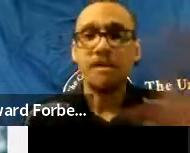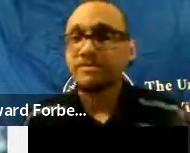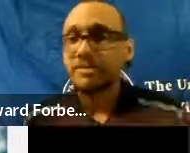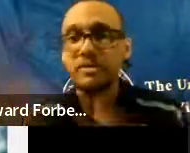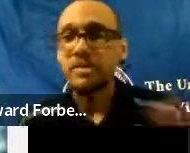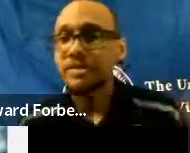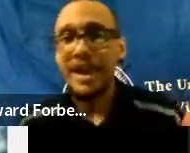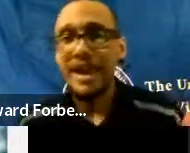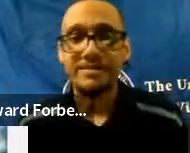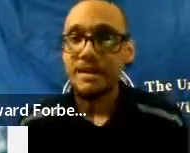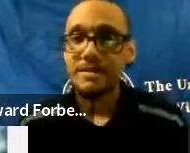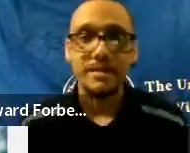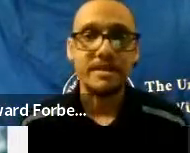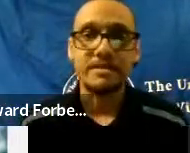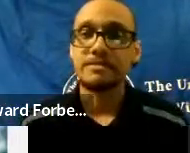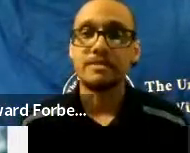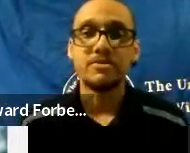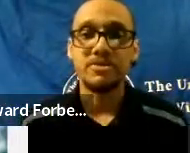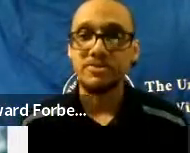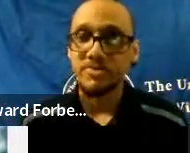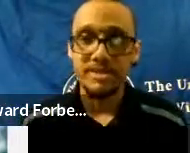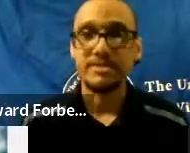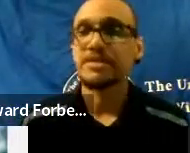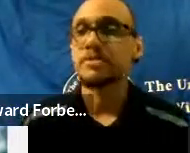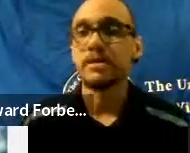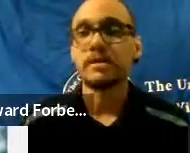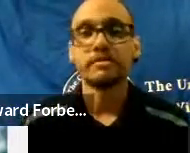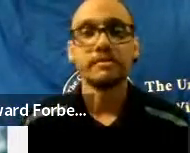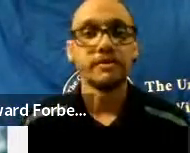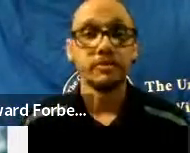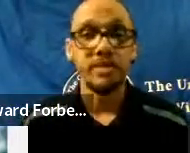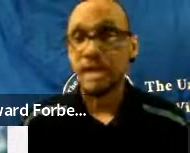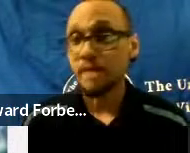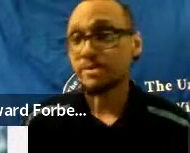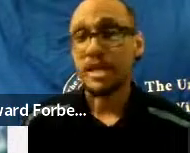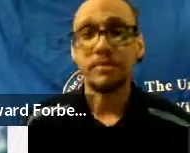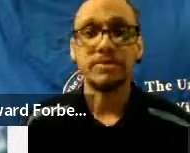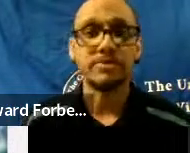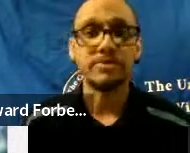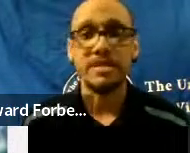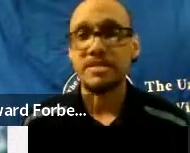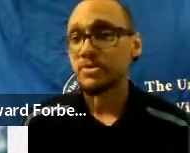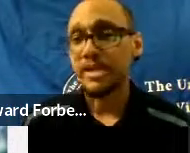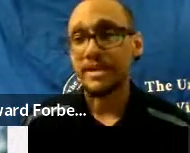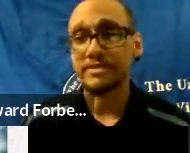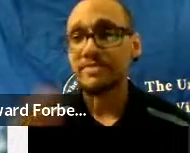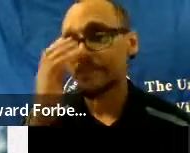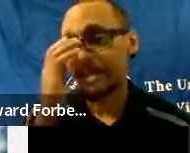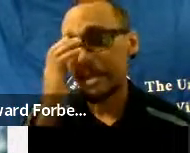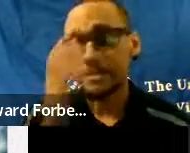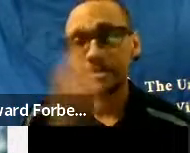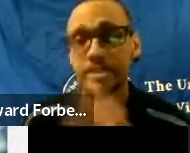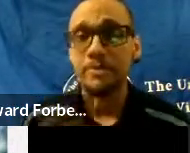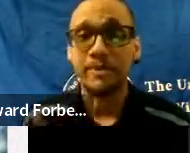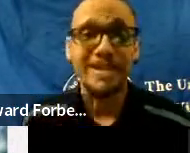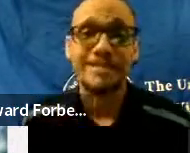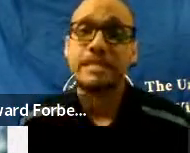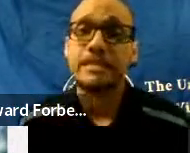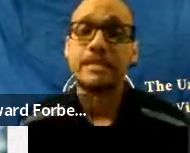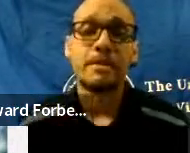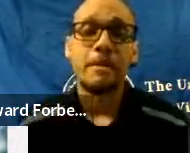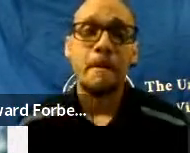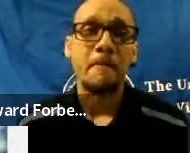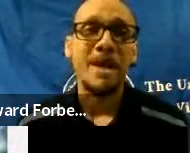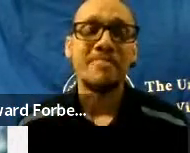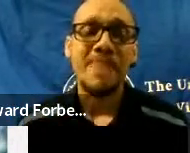I involved in doing the hands-on things. It was read a textbook, read a couple of chapters, and then do the activities at the end of the chapter, and